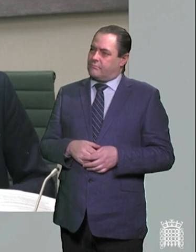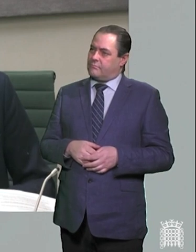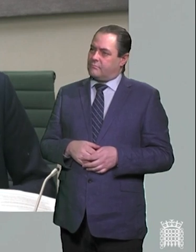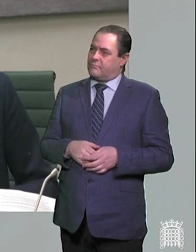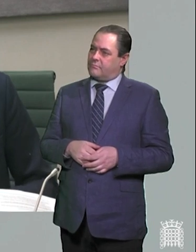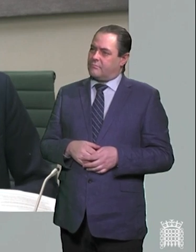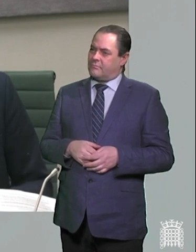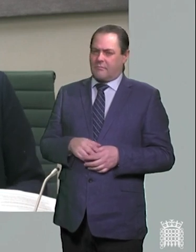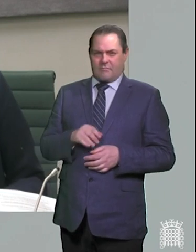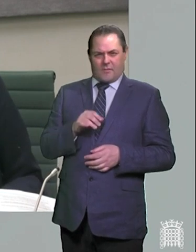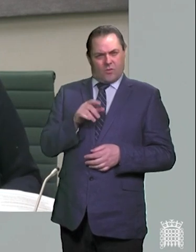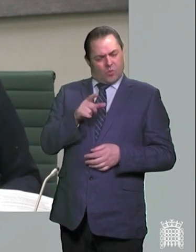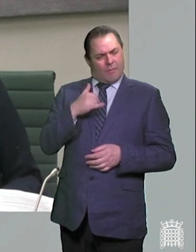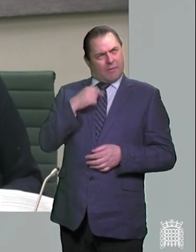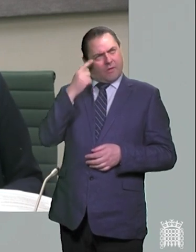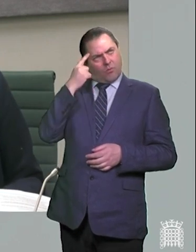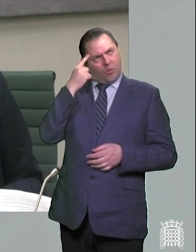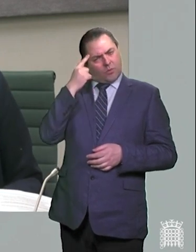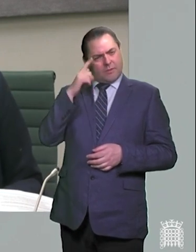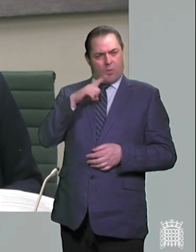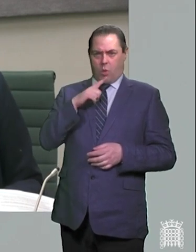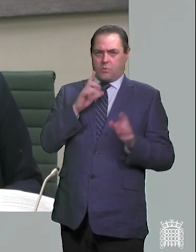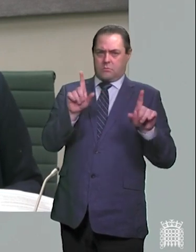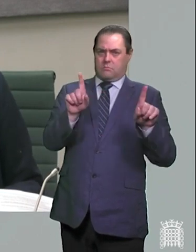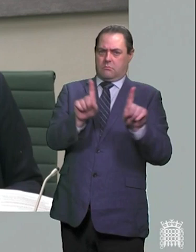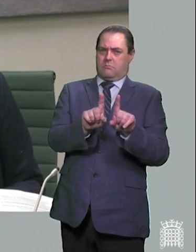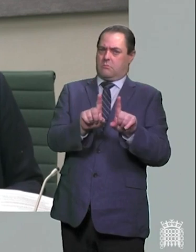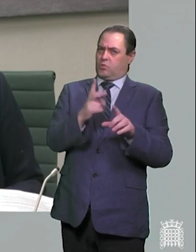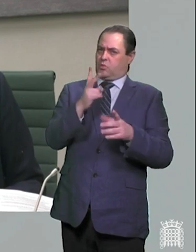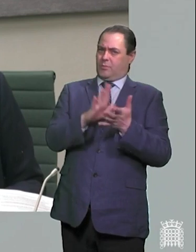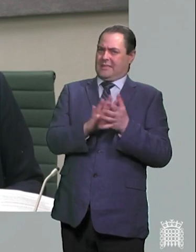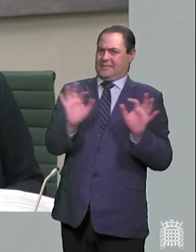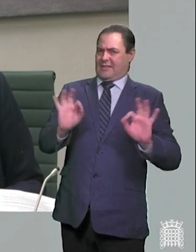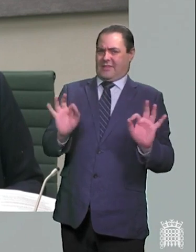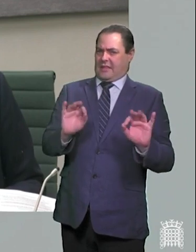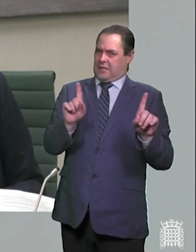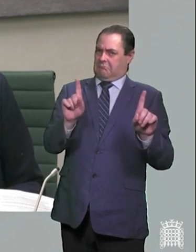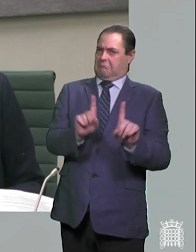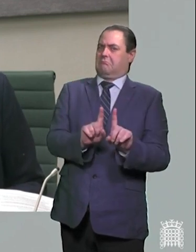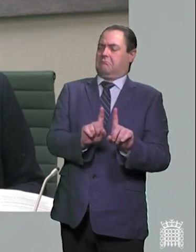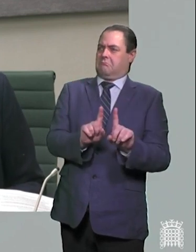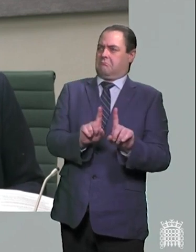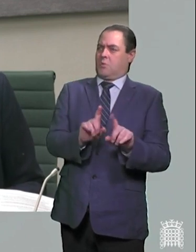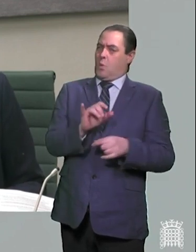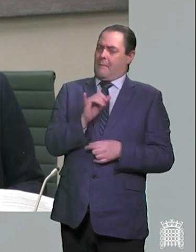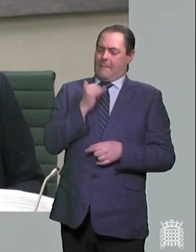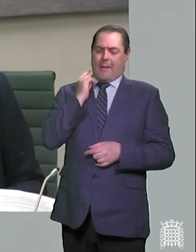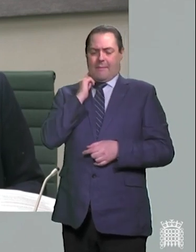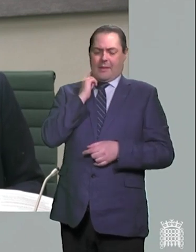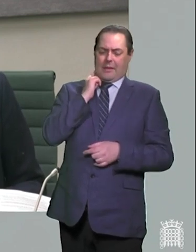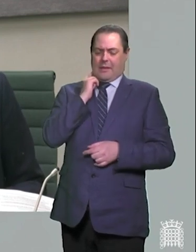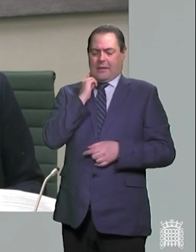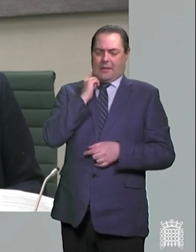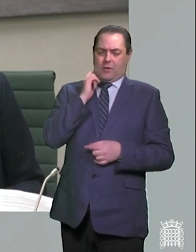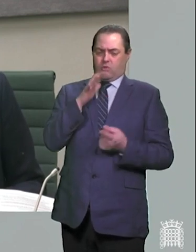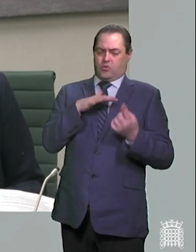it must have occurred to you that given that they weren't social distancing at 2 metres, that they might have been in breach of the